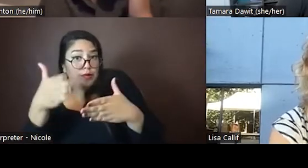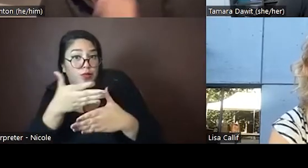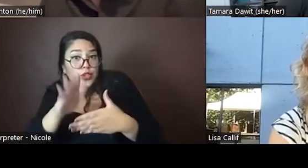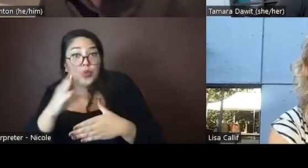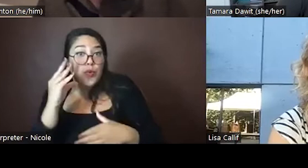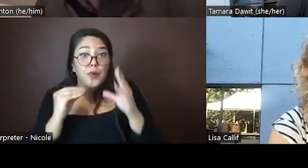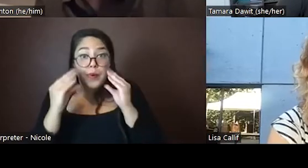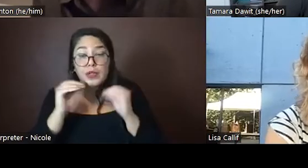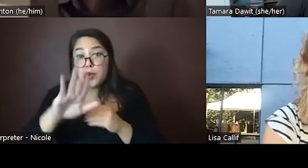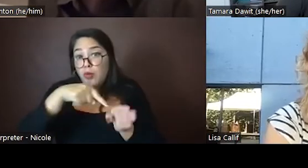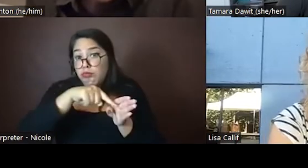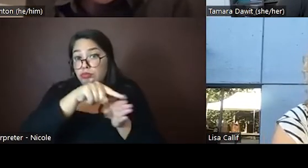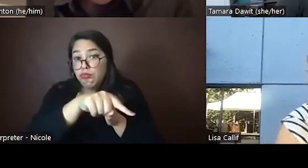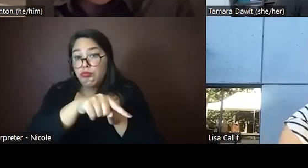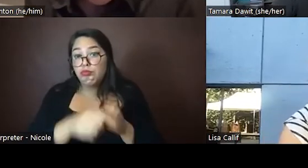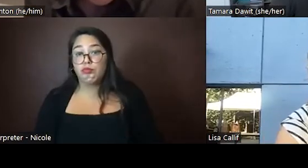your fieldwork?